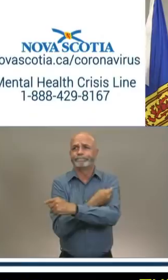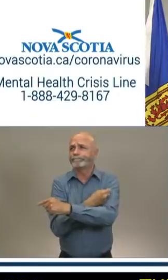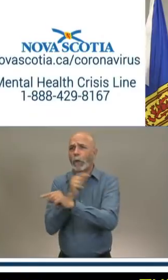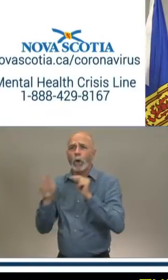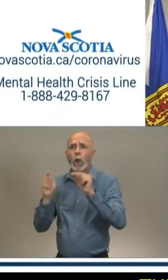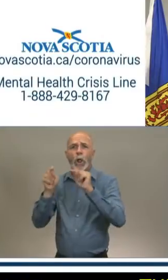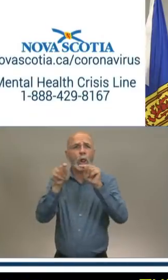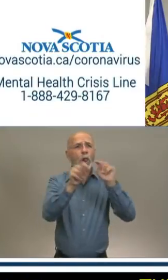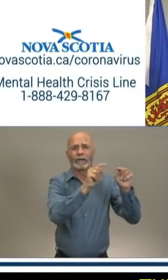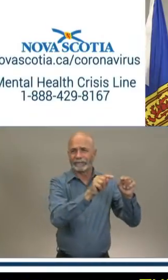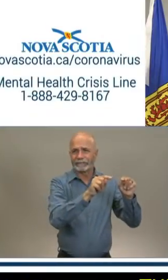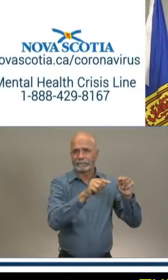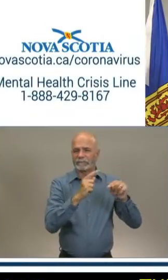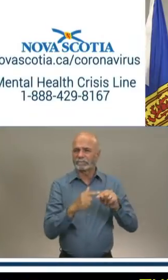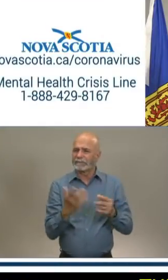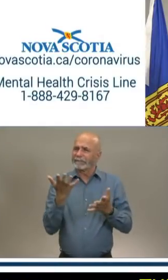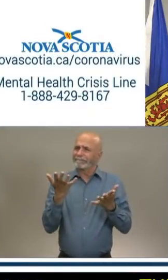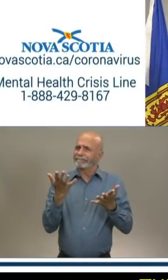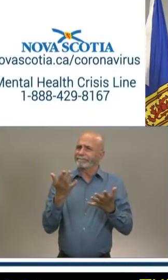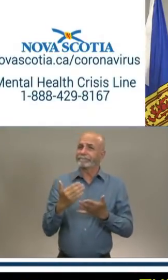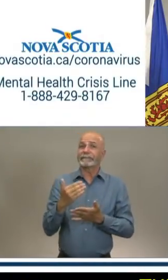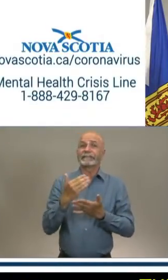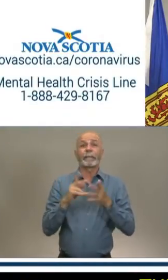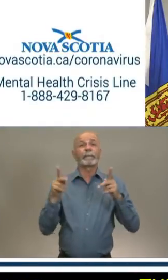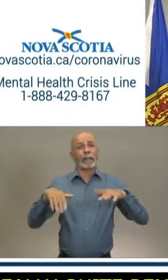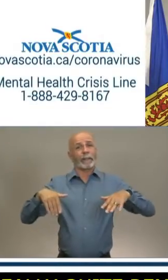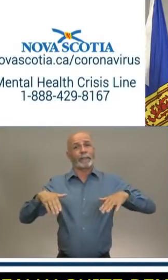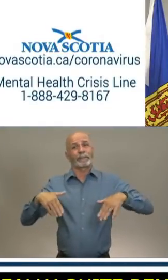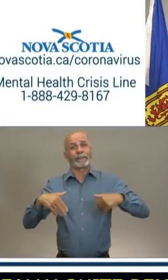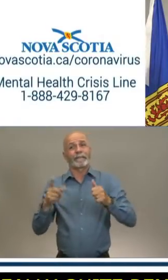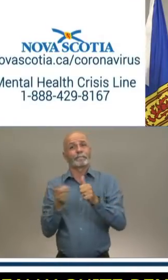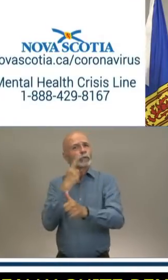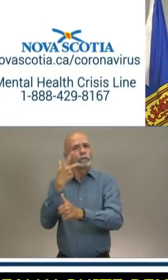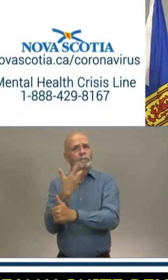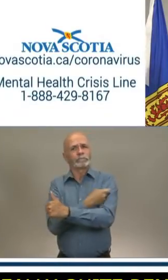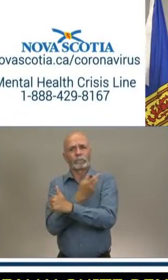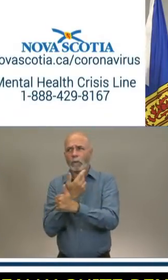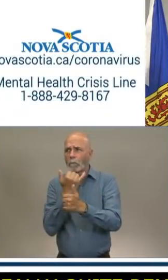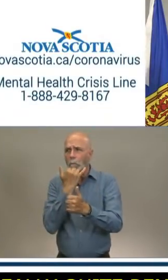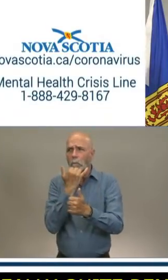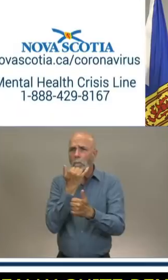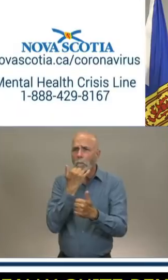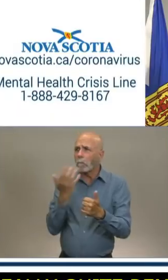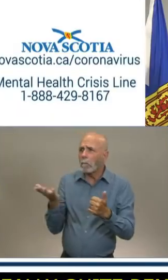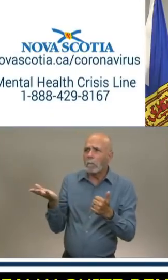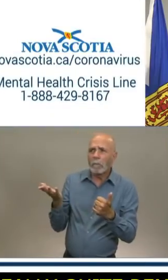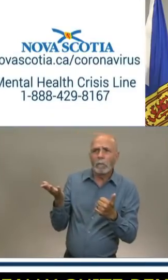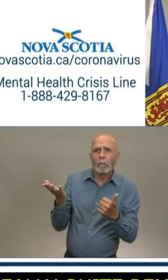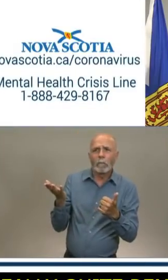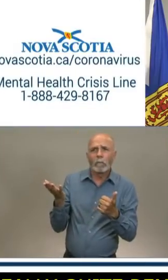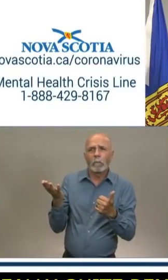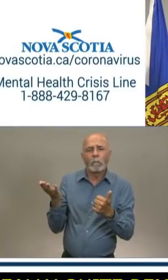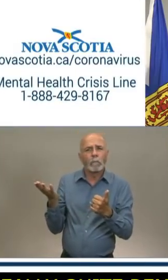the people getting their first shot is increasing as rapidly as it had been.